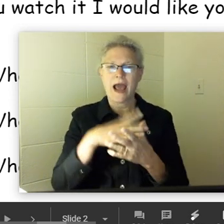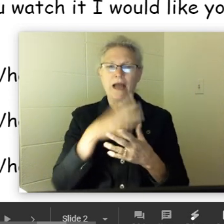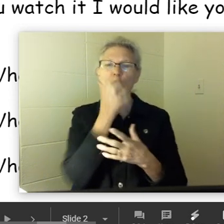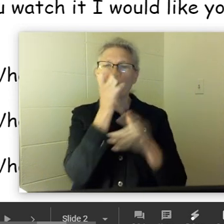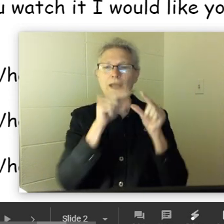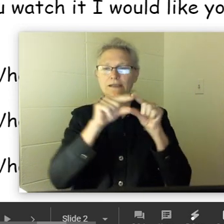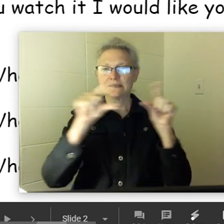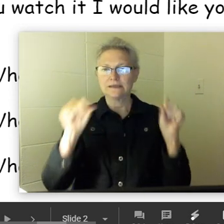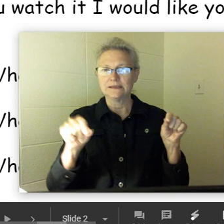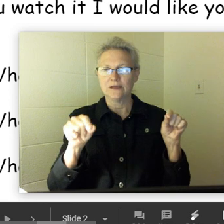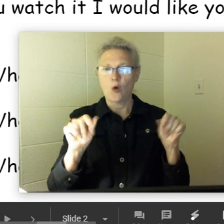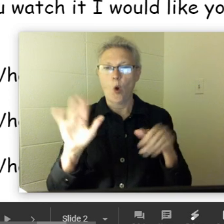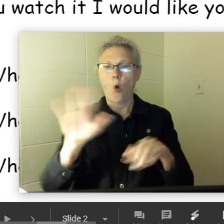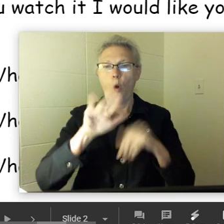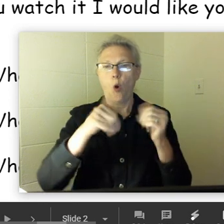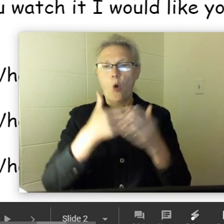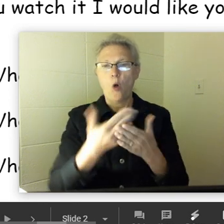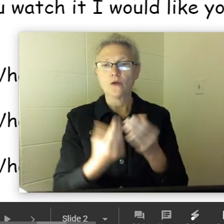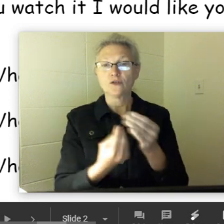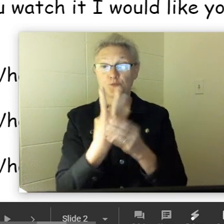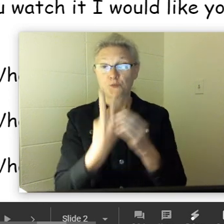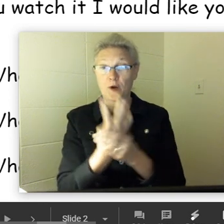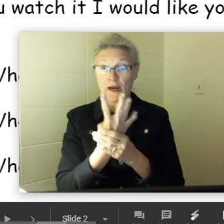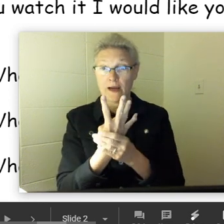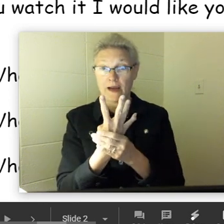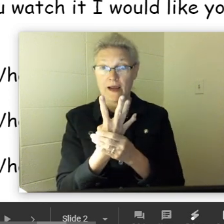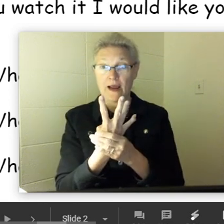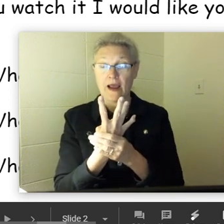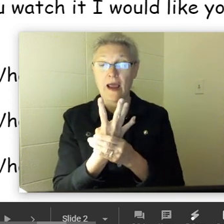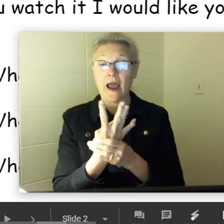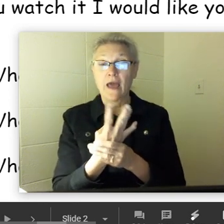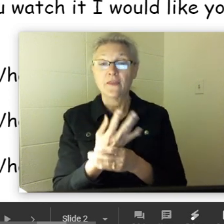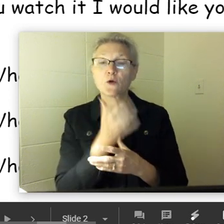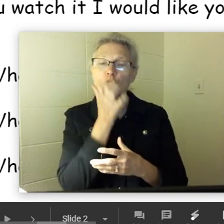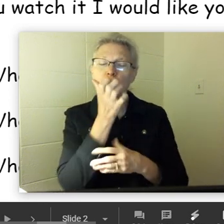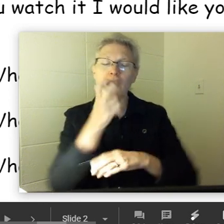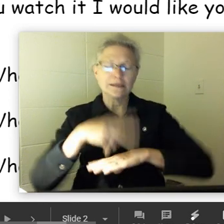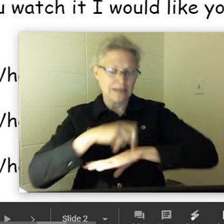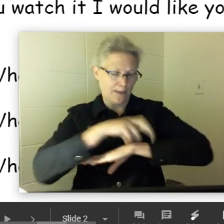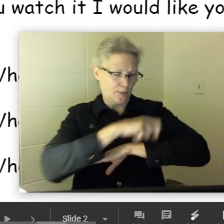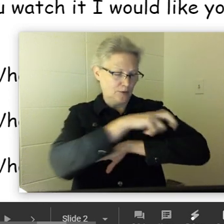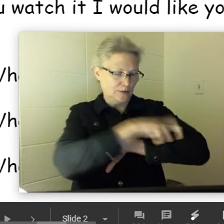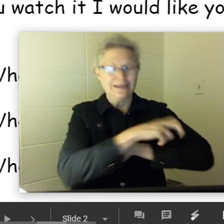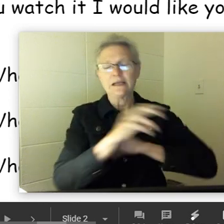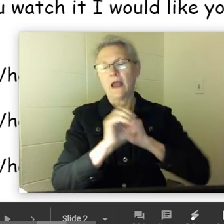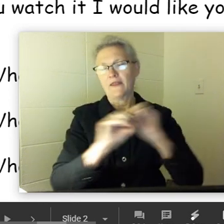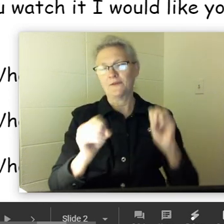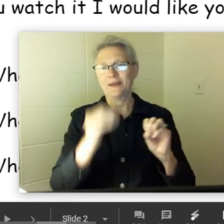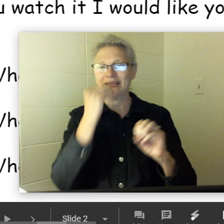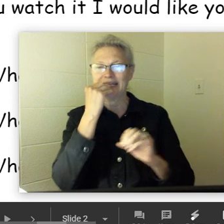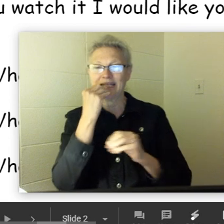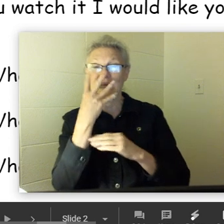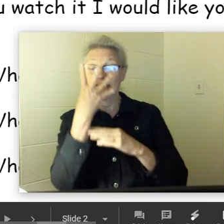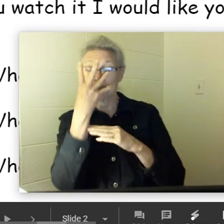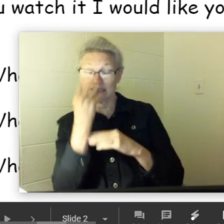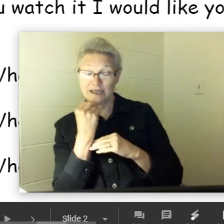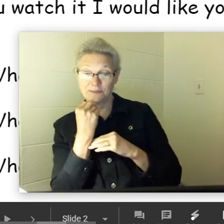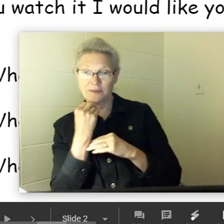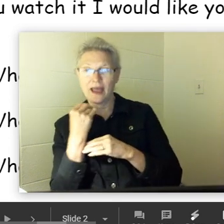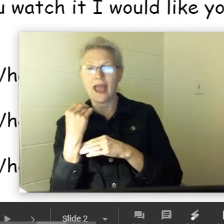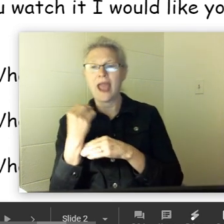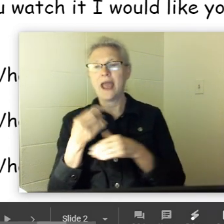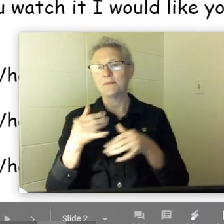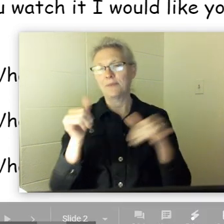All through the spring, the grasshopper did nothing except eat and sleep and play. He became quite fat.